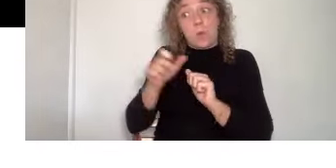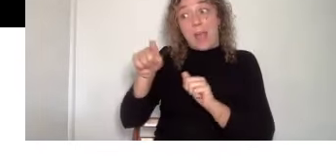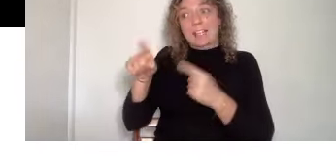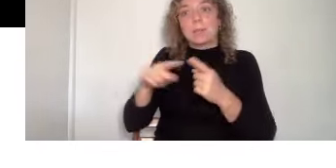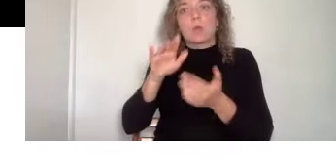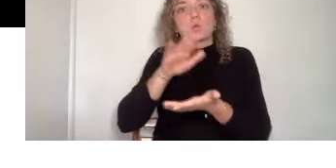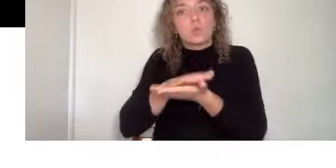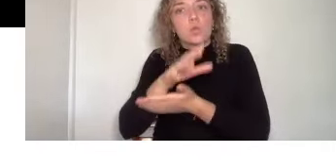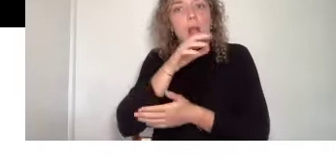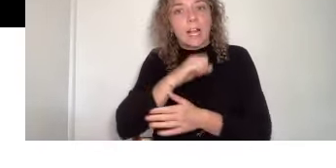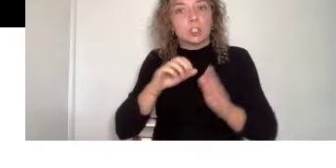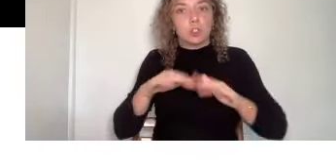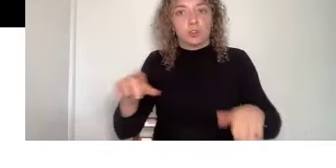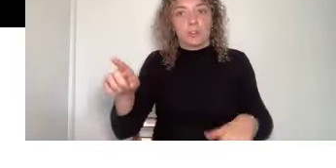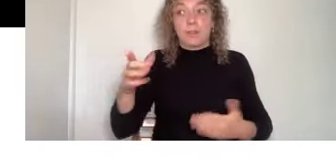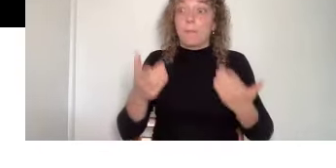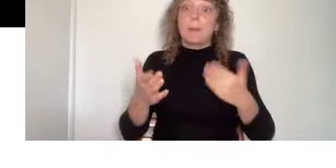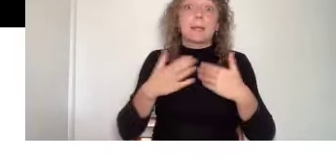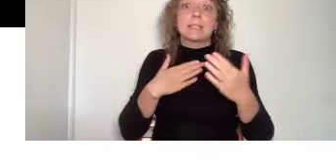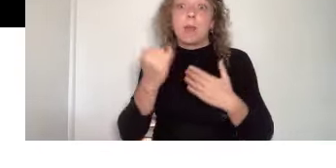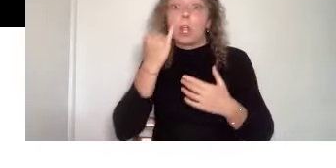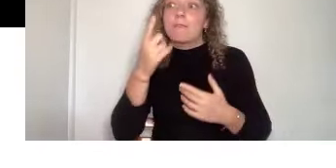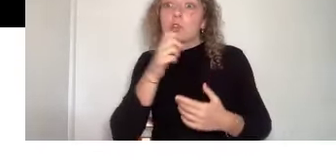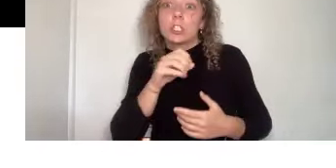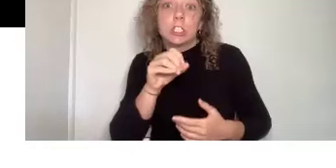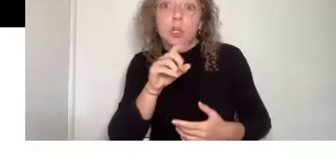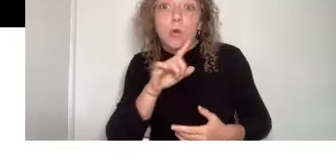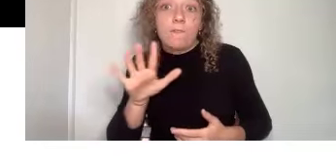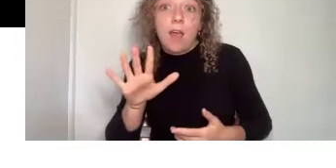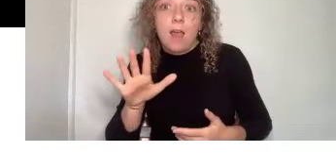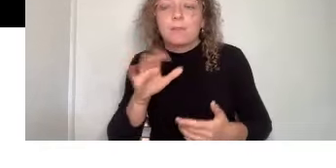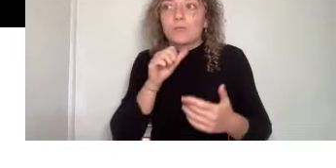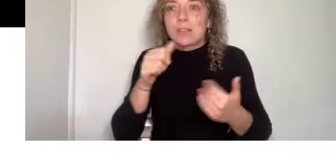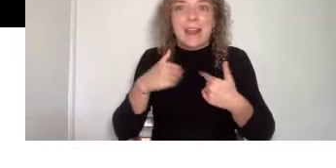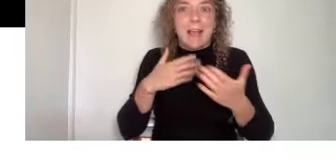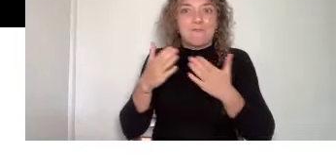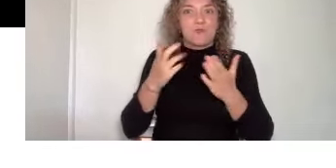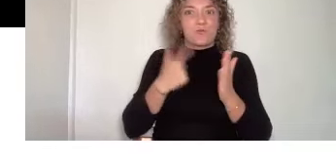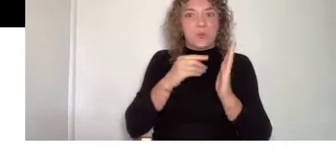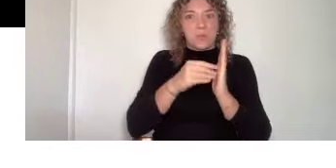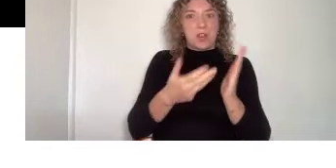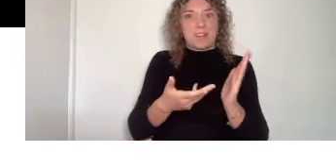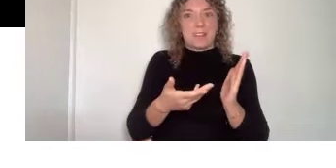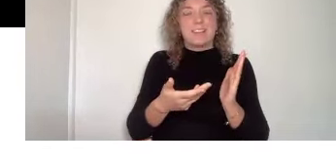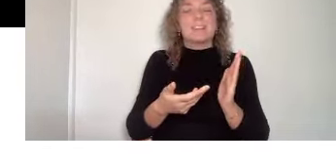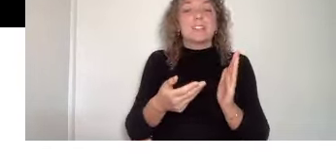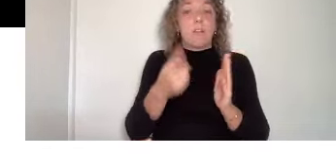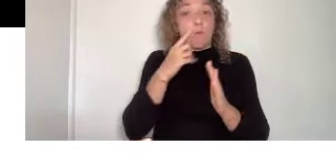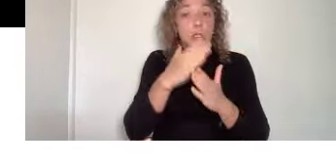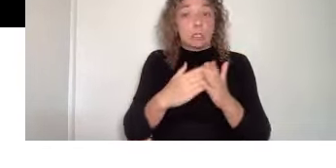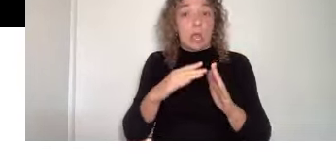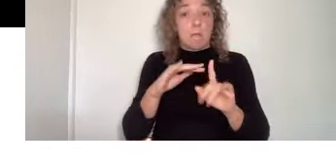age children. Kind of didn't matter if they were ages 0 to 5, there weren't services that we were putting in. So for some